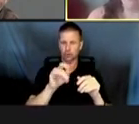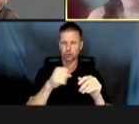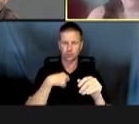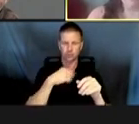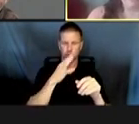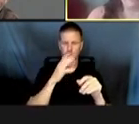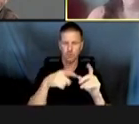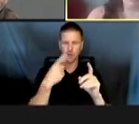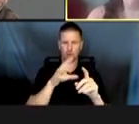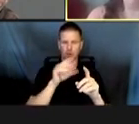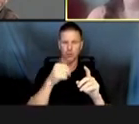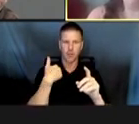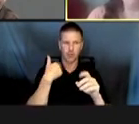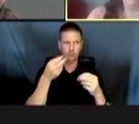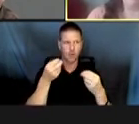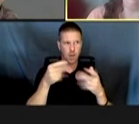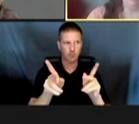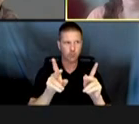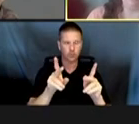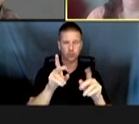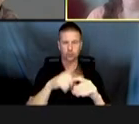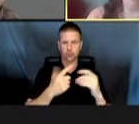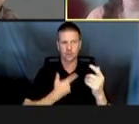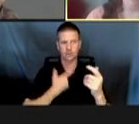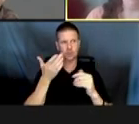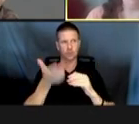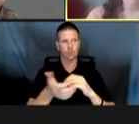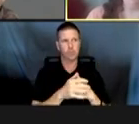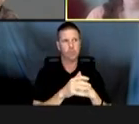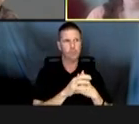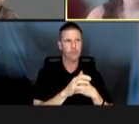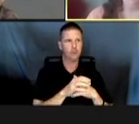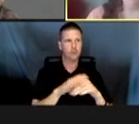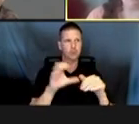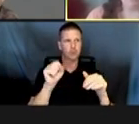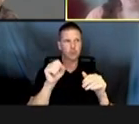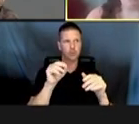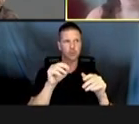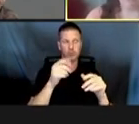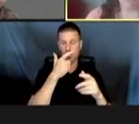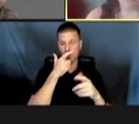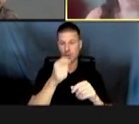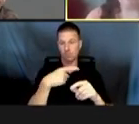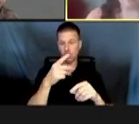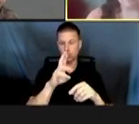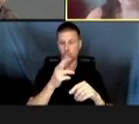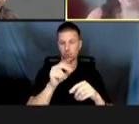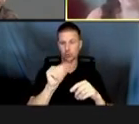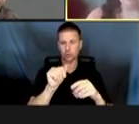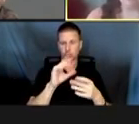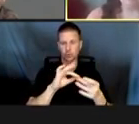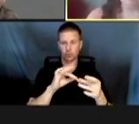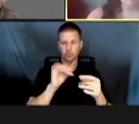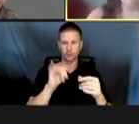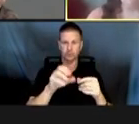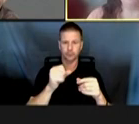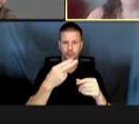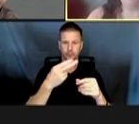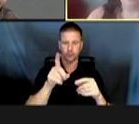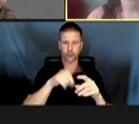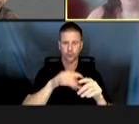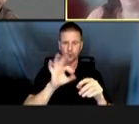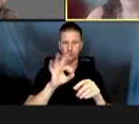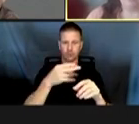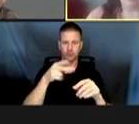about and to have the opportunity to live there. So what's interesting about Rhoda's story is that she was on